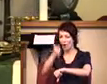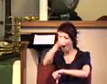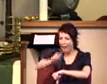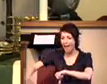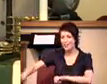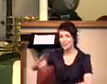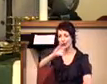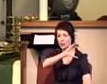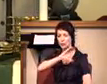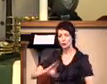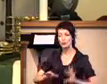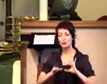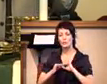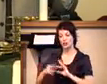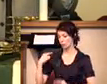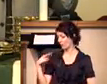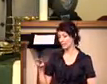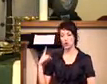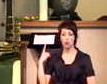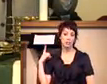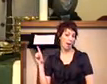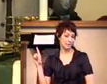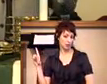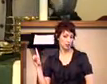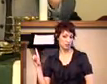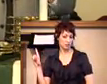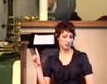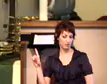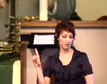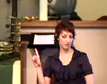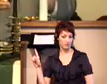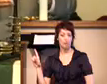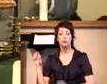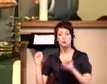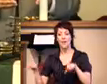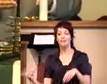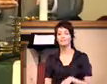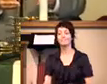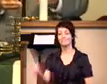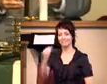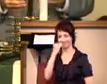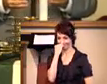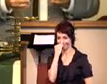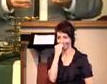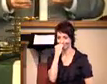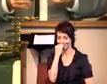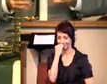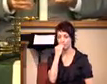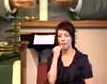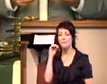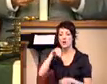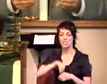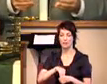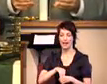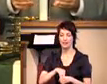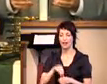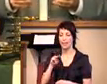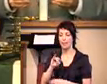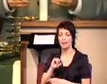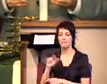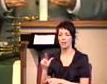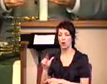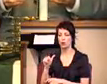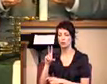Christian religion, denomination, to partake in this meal. You see, we offer no